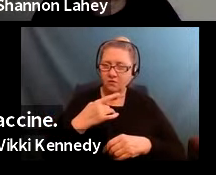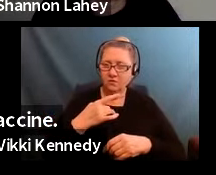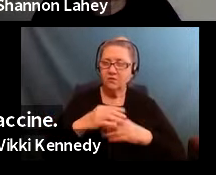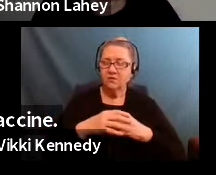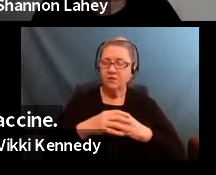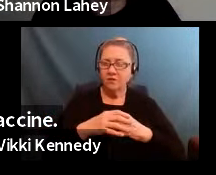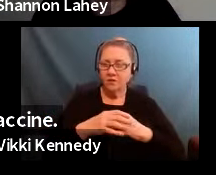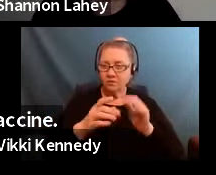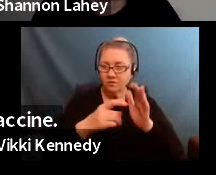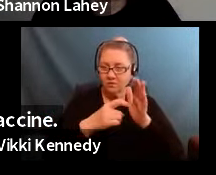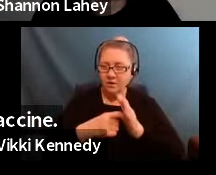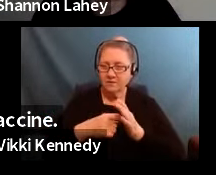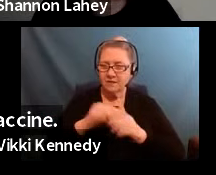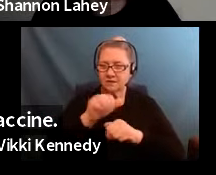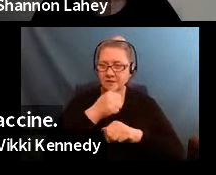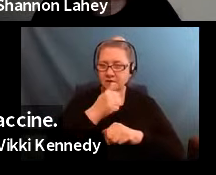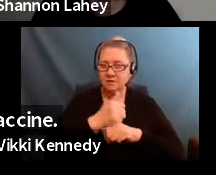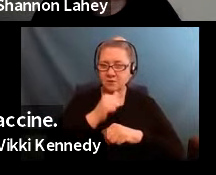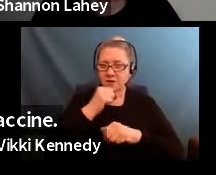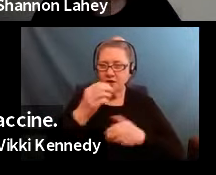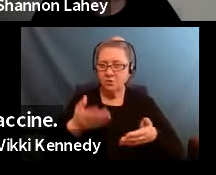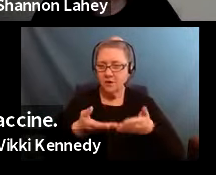not recommendations that we've been providing.